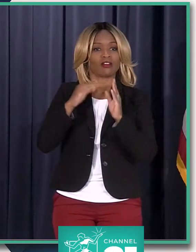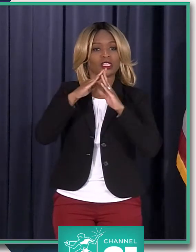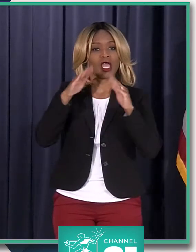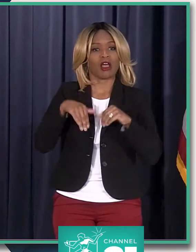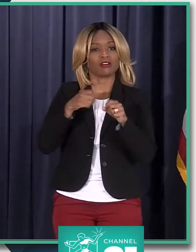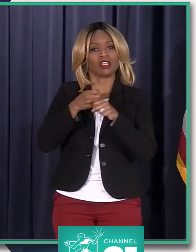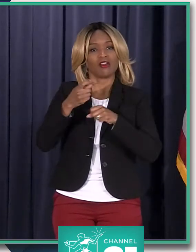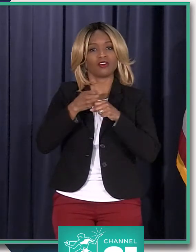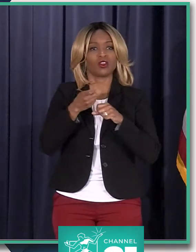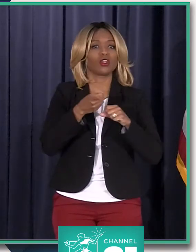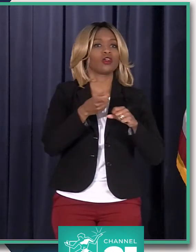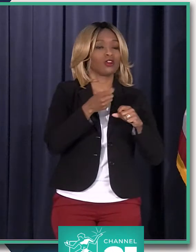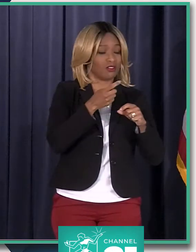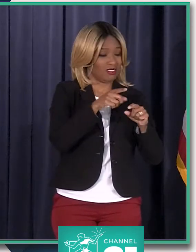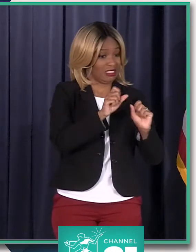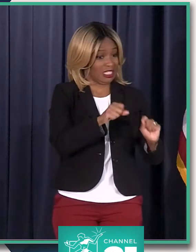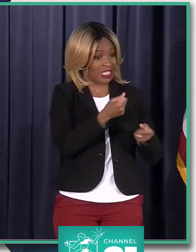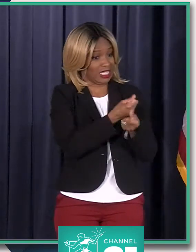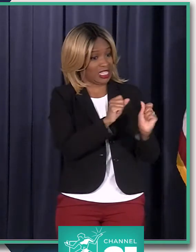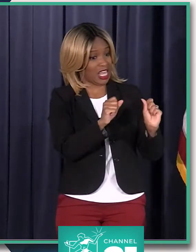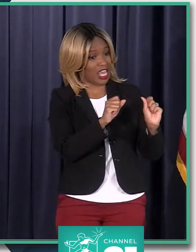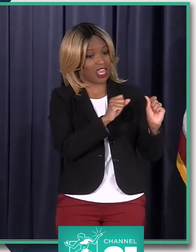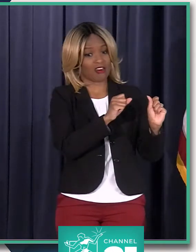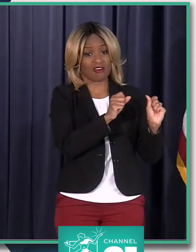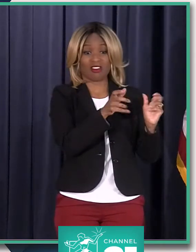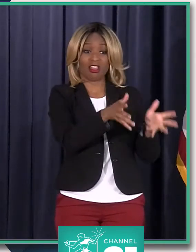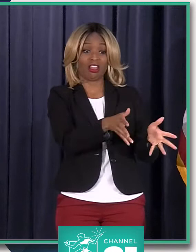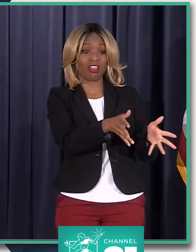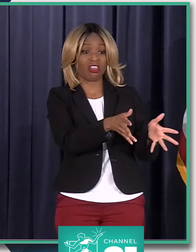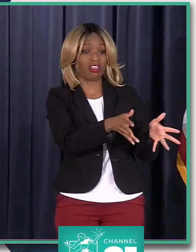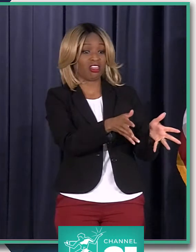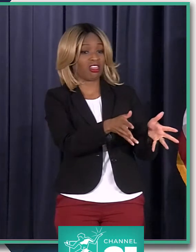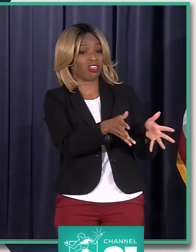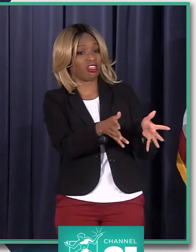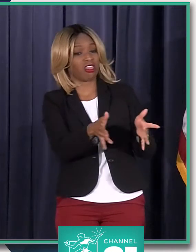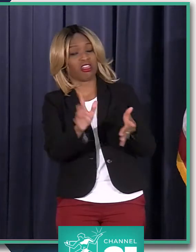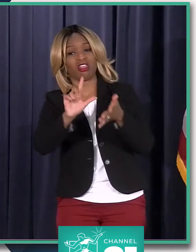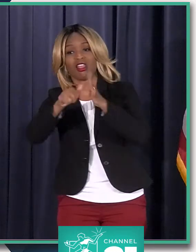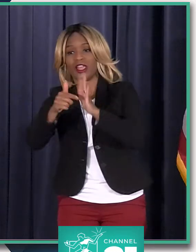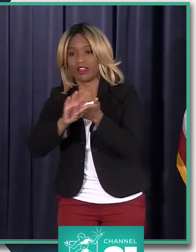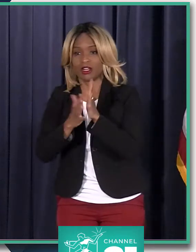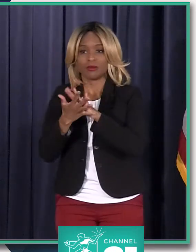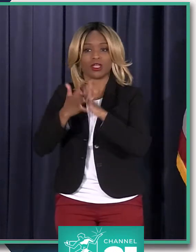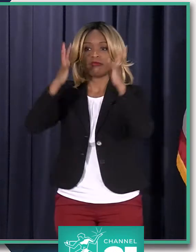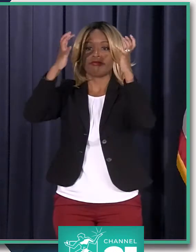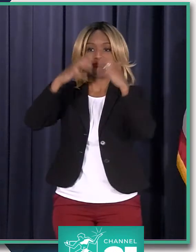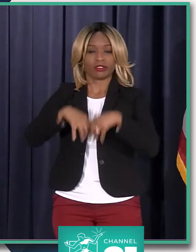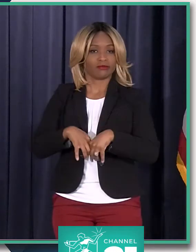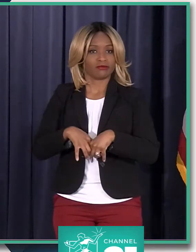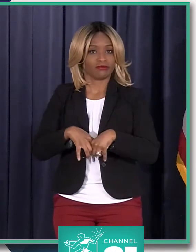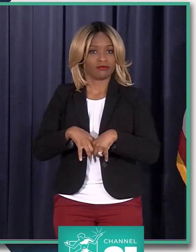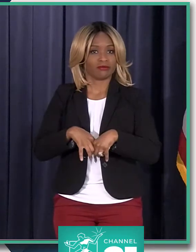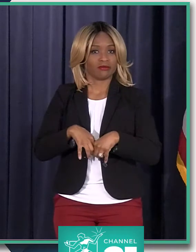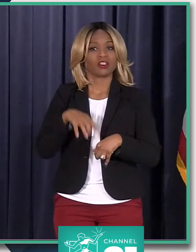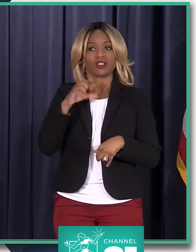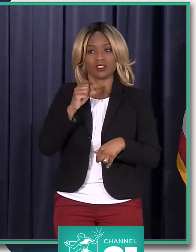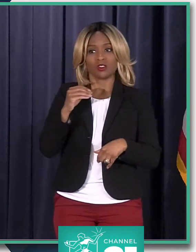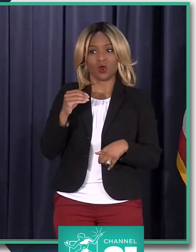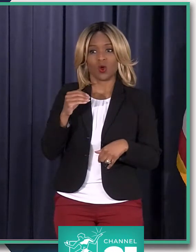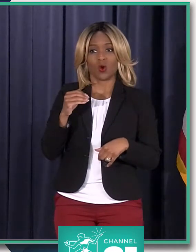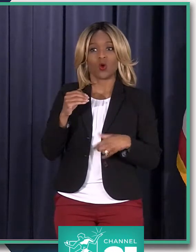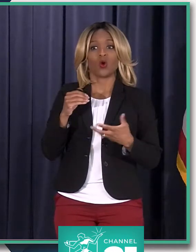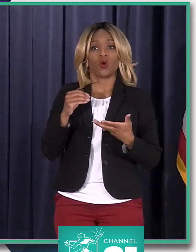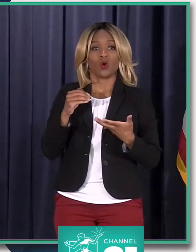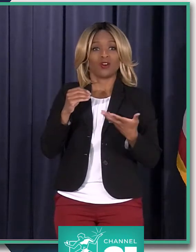being salvageable to being burned out. It's why the city has never caught up to the blight problem. And we're saying, what if we